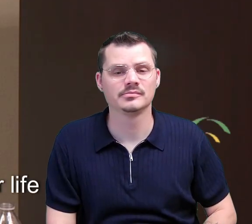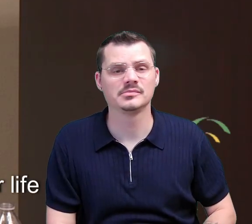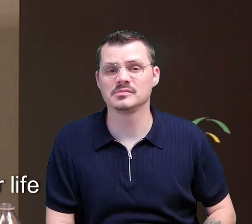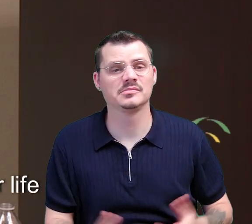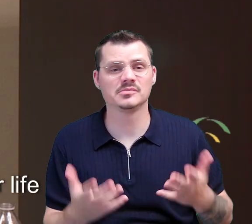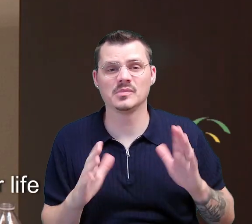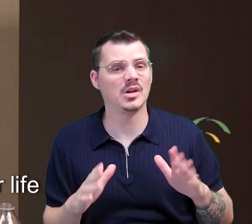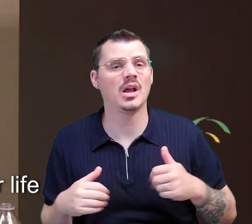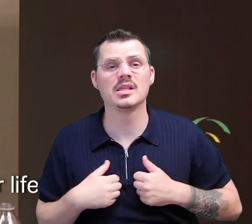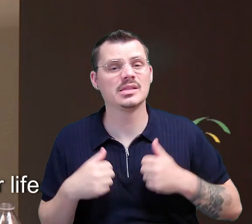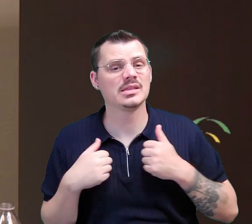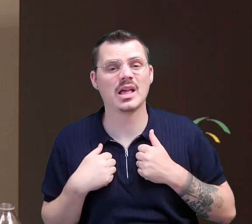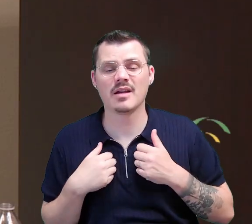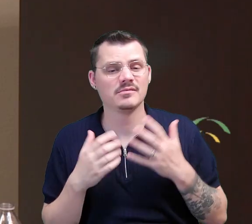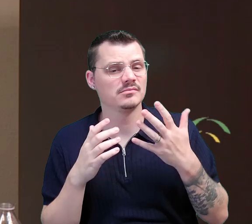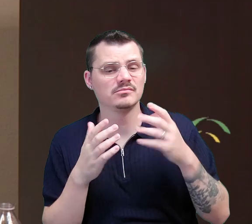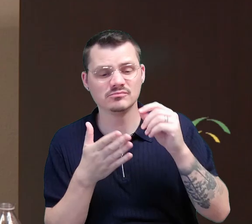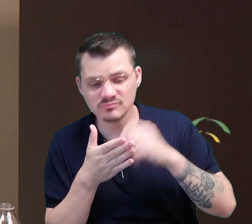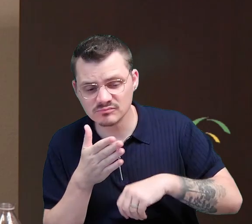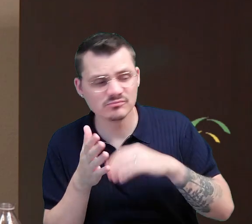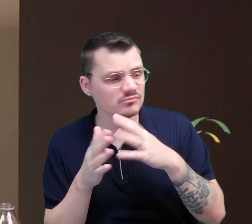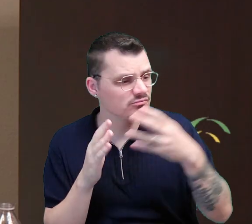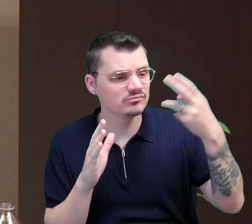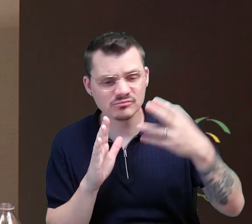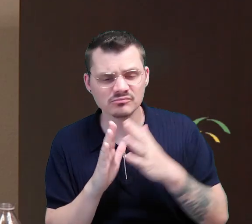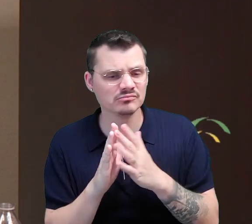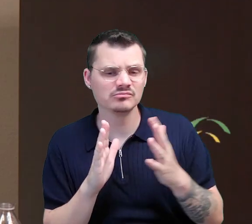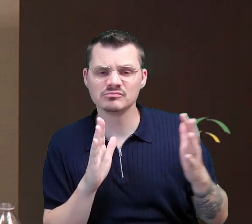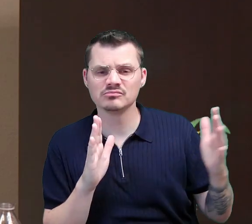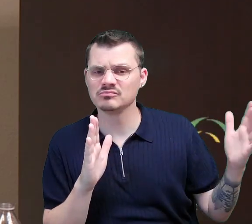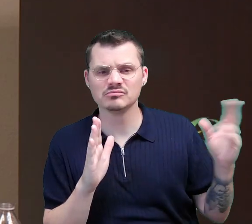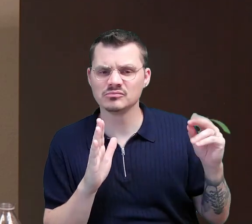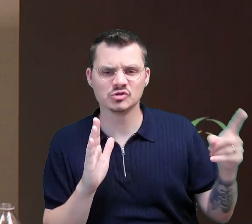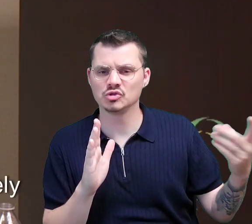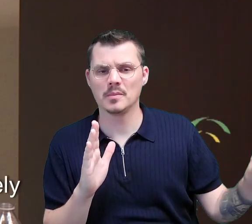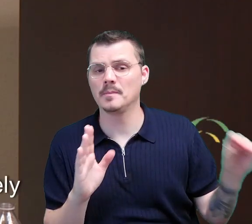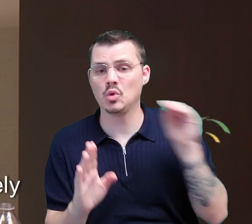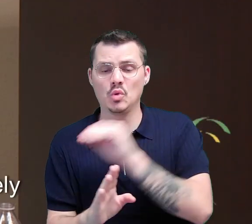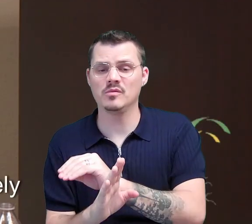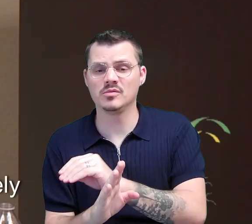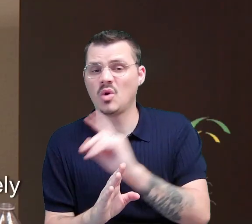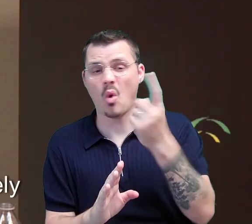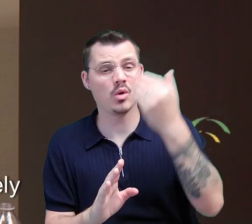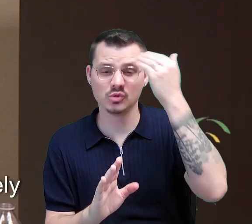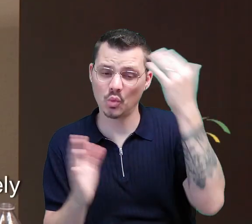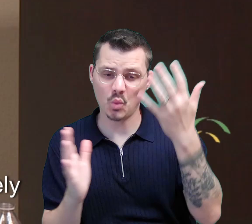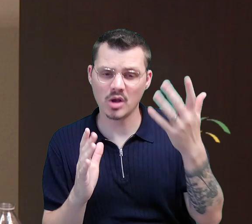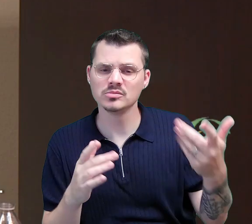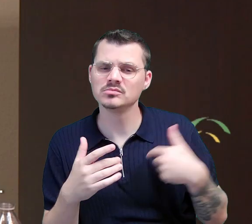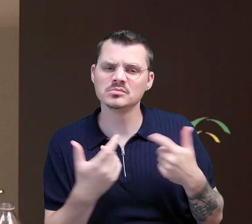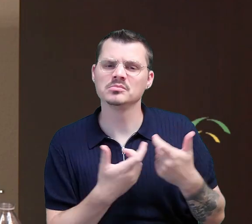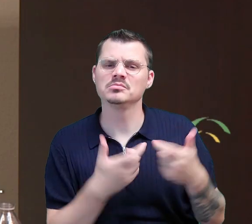Not much was written about what her life was like before she was moved, other than she came from a big,